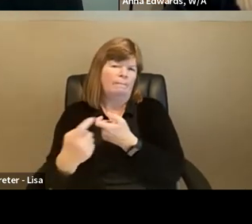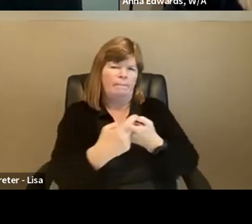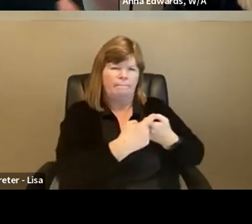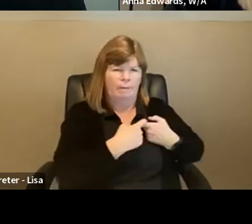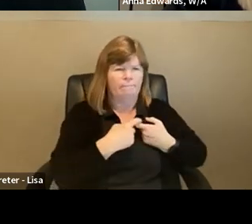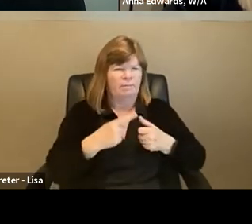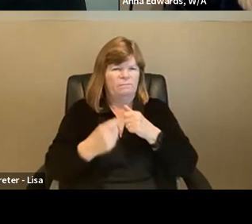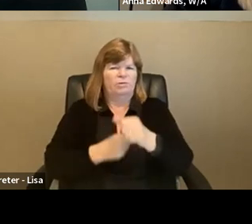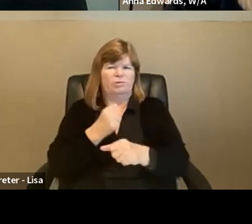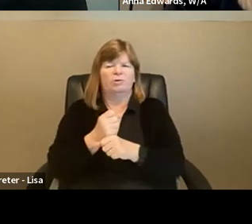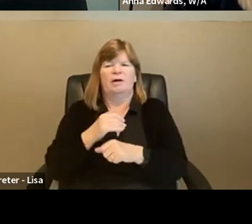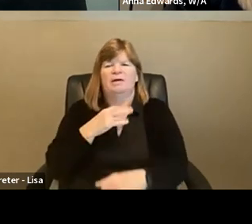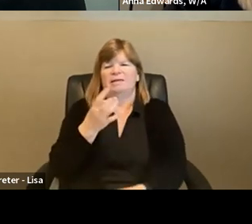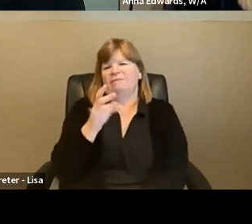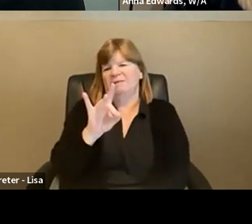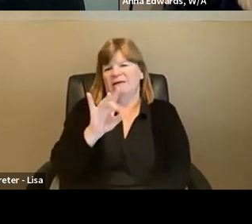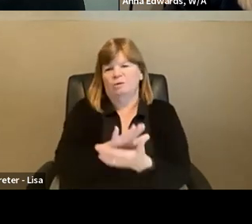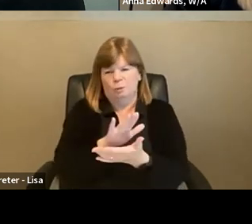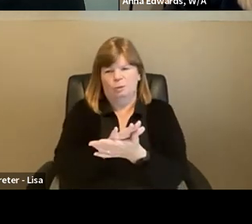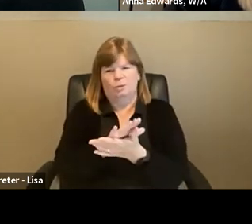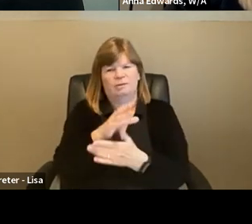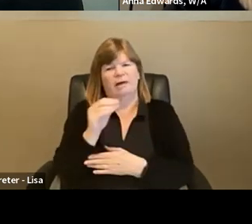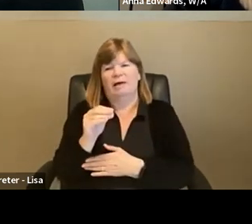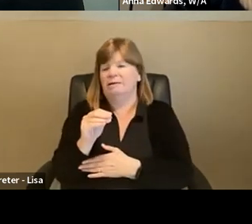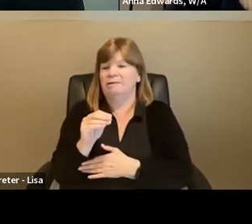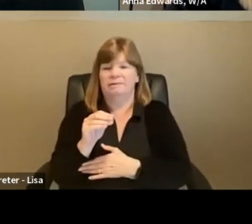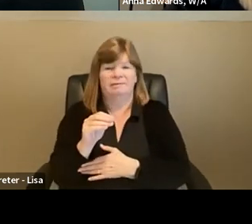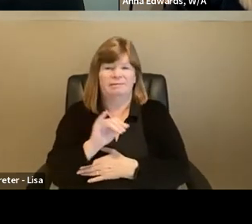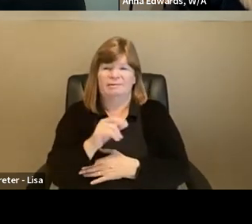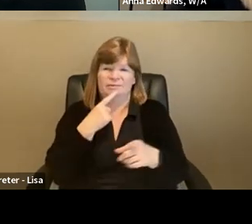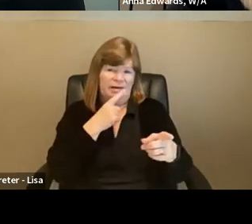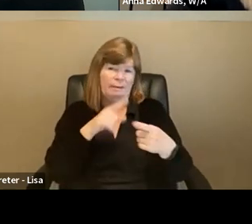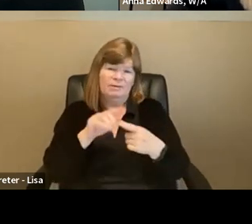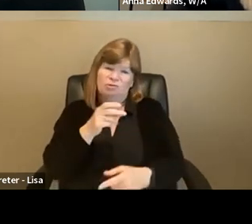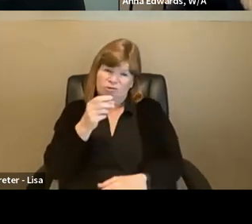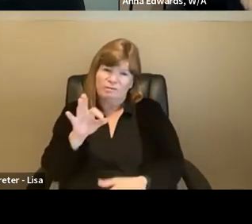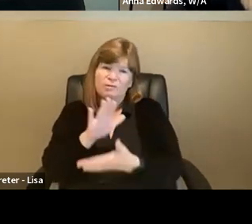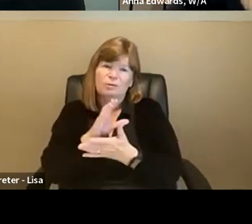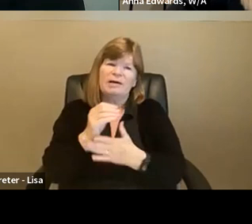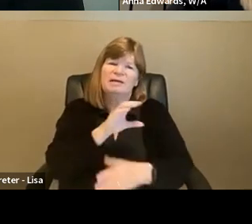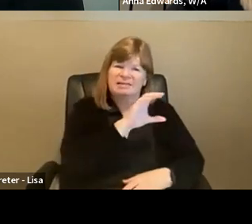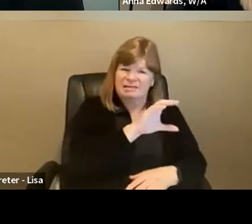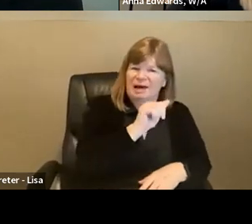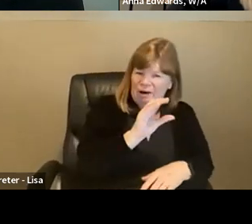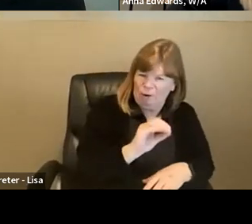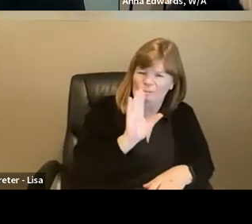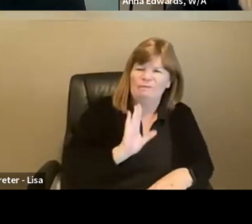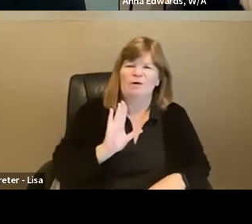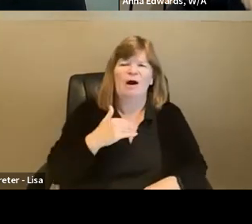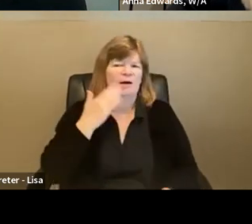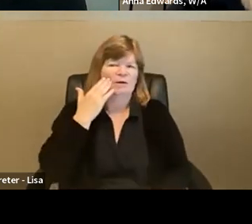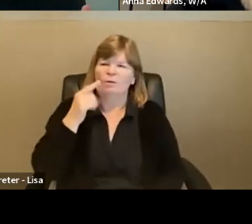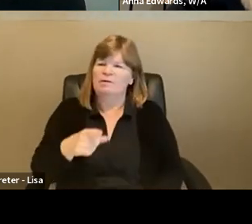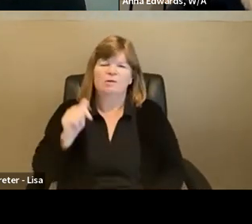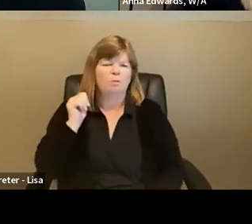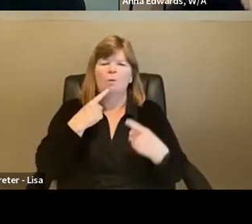we ended up with 78 schools, as I said earlier. And really, as you said, I've been a chief of schools and I've been a CAO before. So I know that this is not going to work